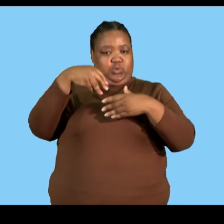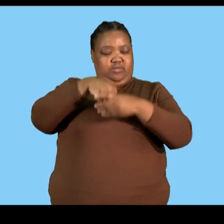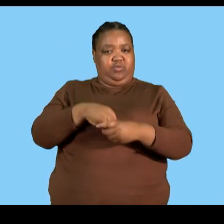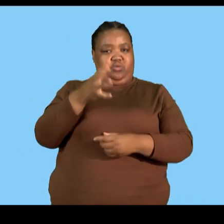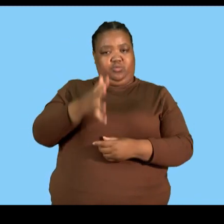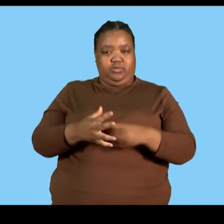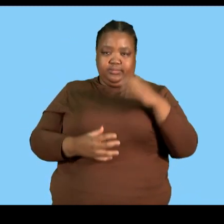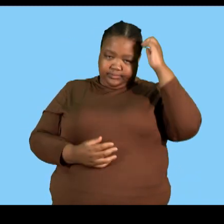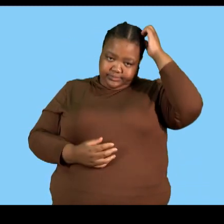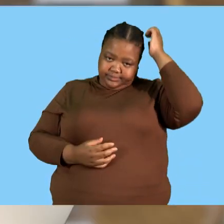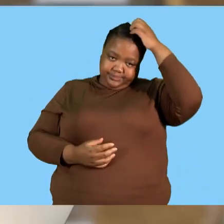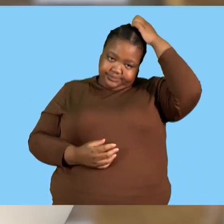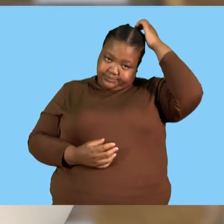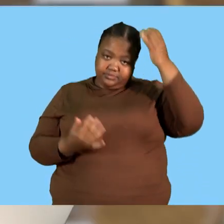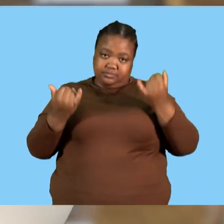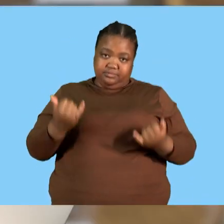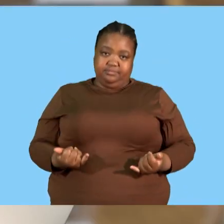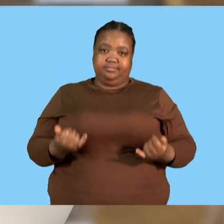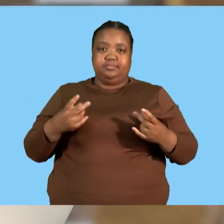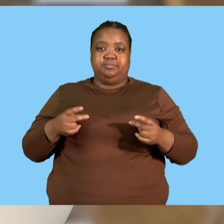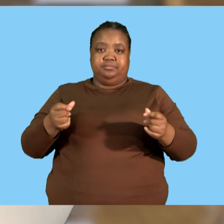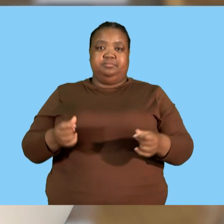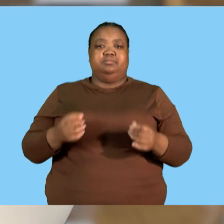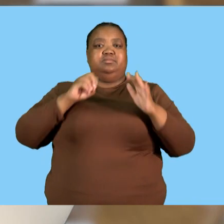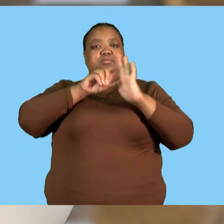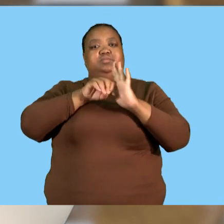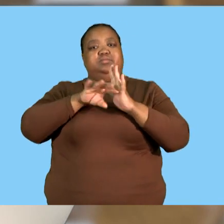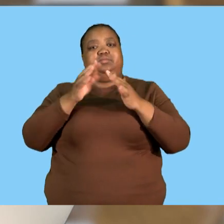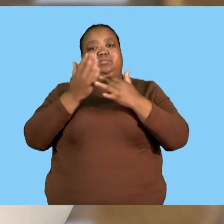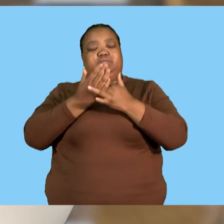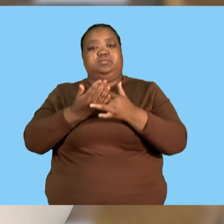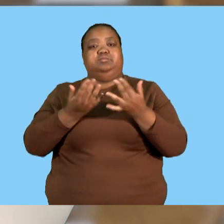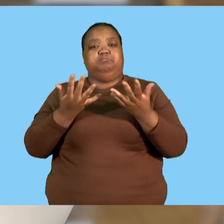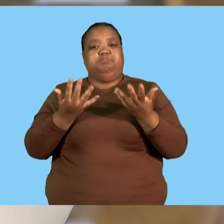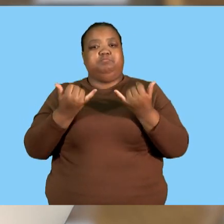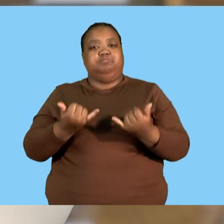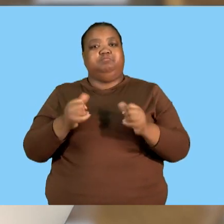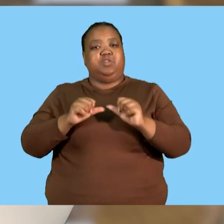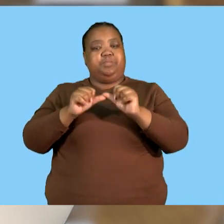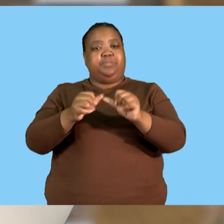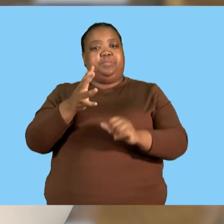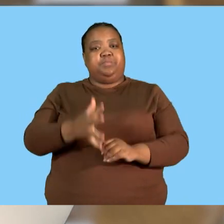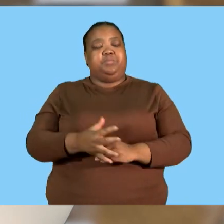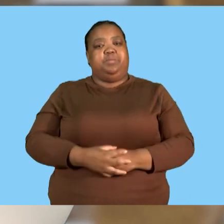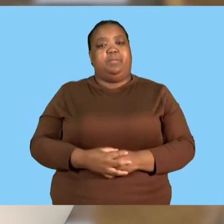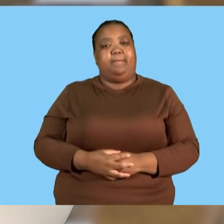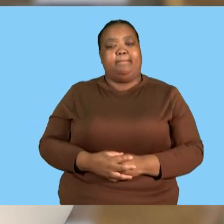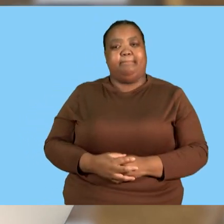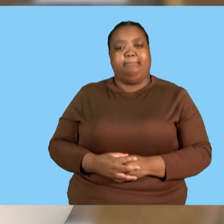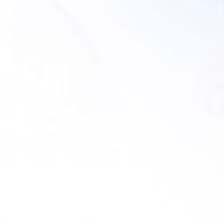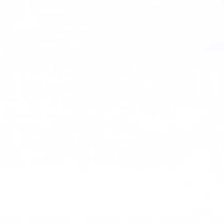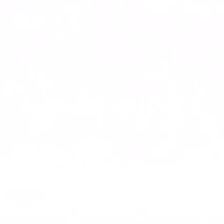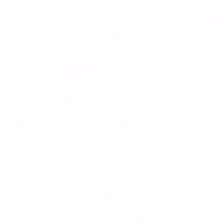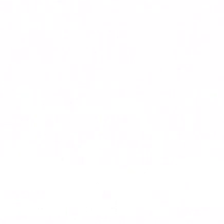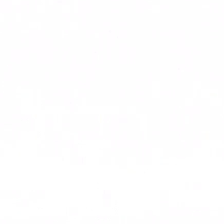unfamiliar context. Right, so now we are going to take a quick ad break. Don't go anywhere, we will be right back.